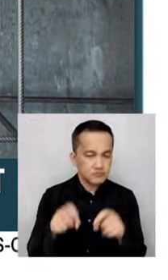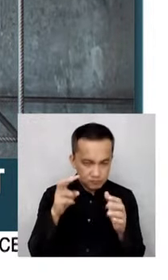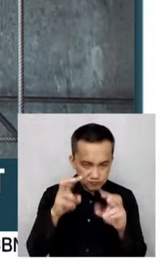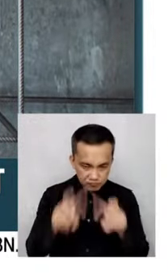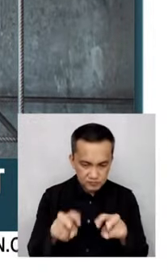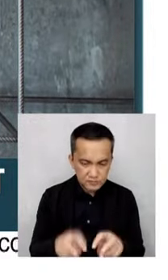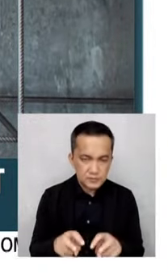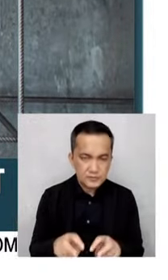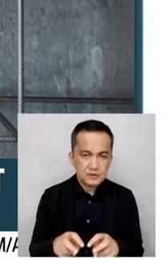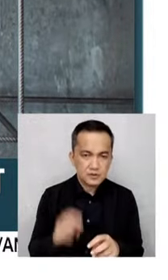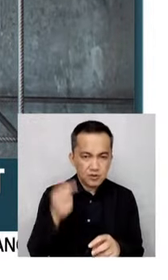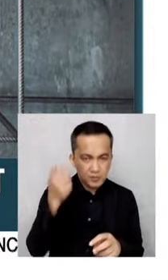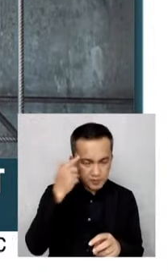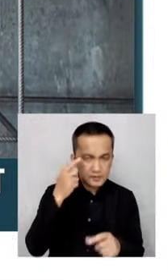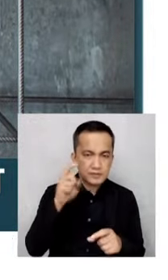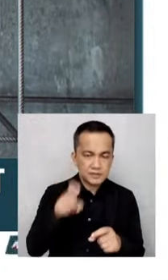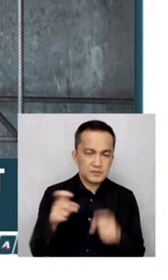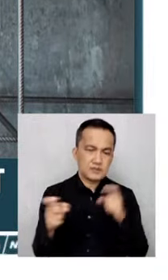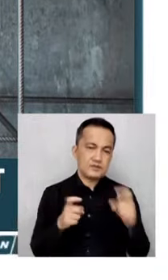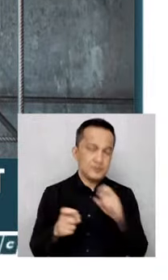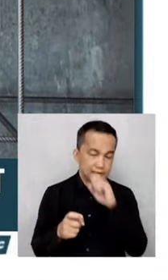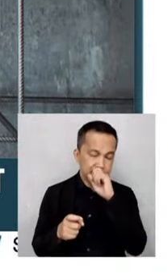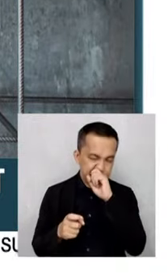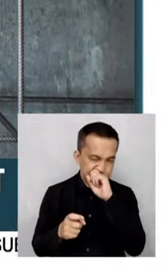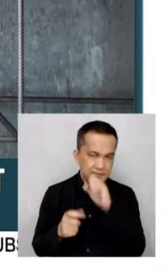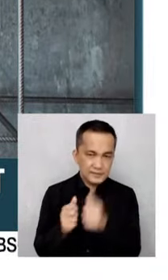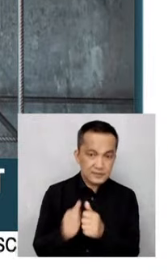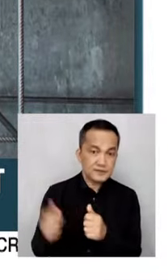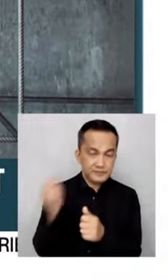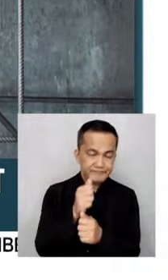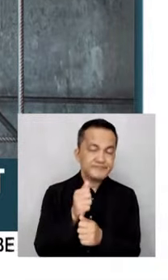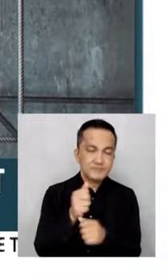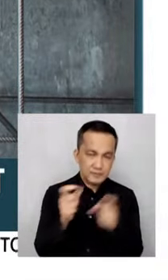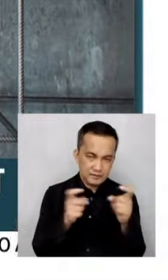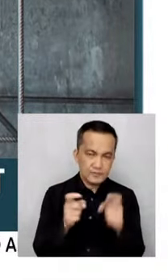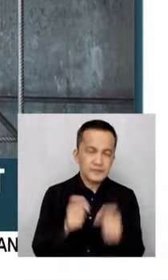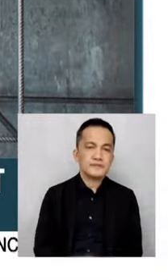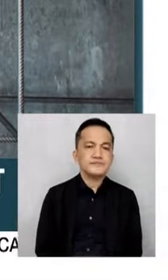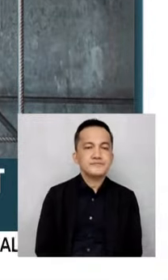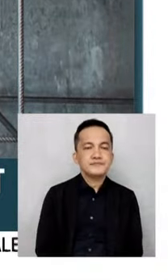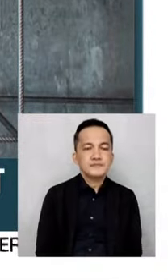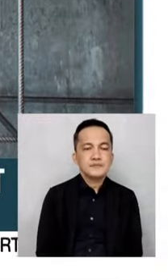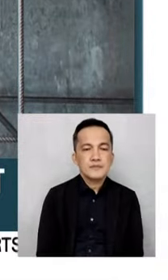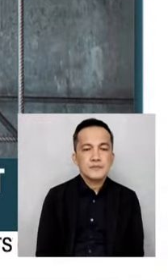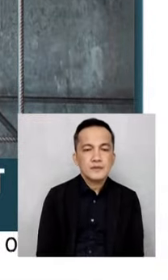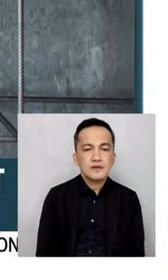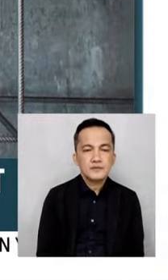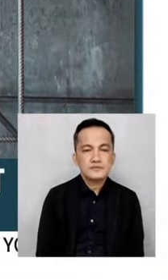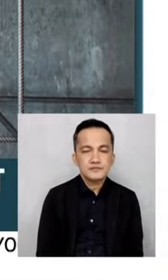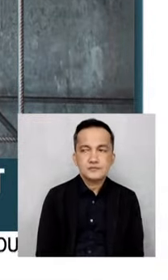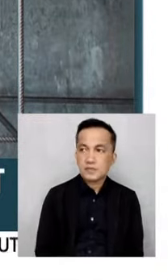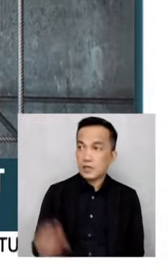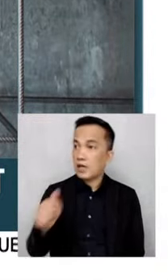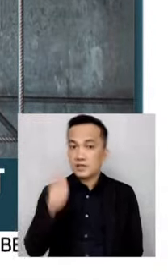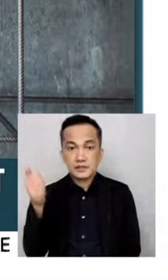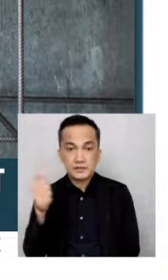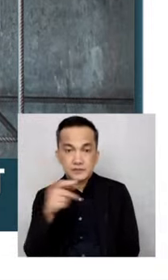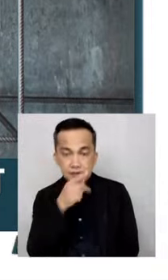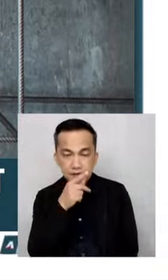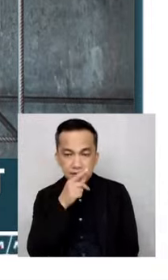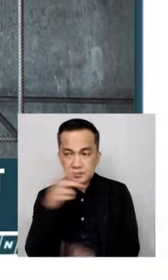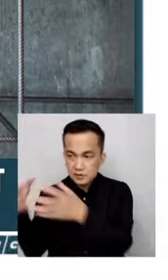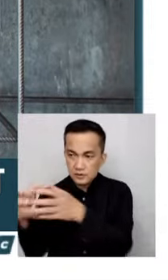stake. It should be the controlling stake. It should be the supervising entity. And that any other private entity